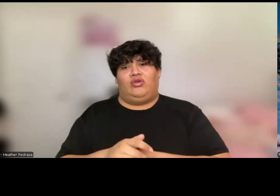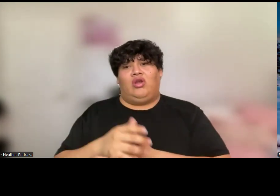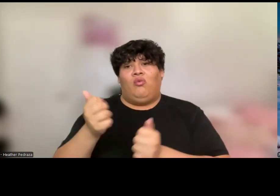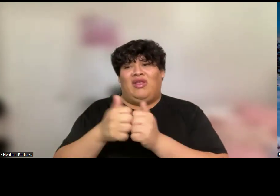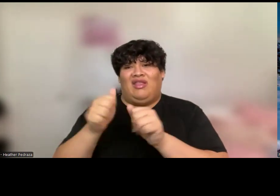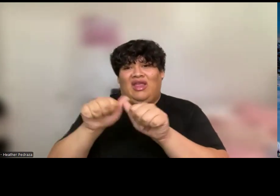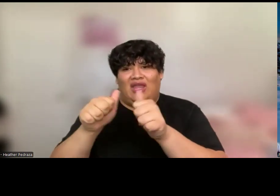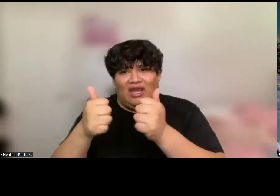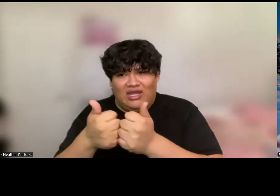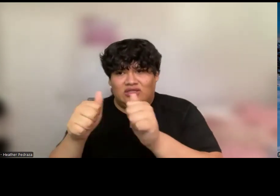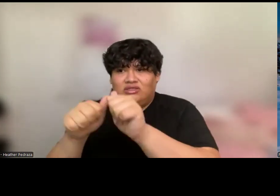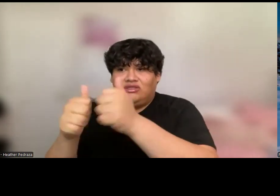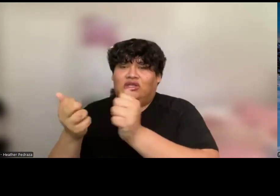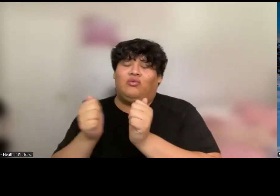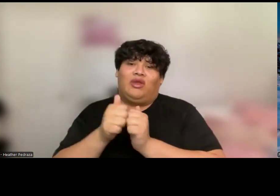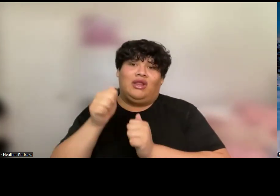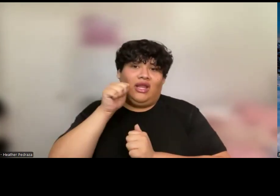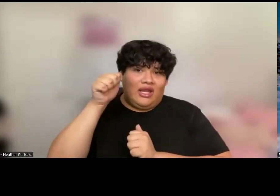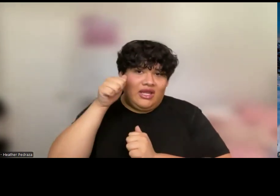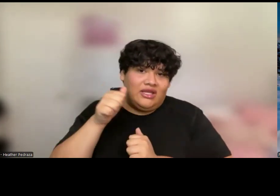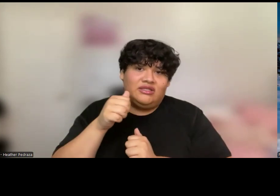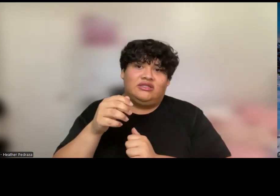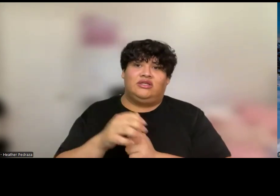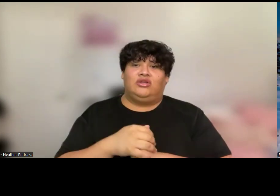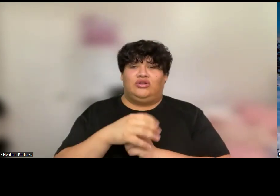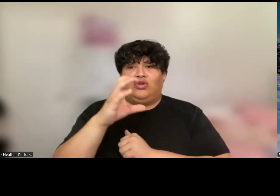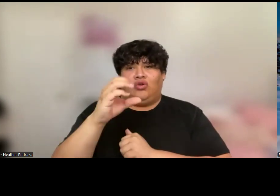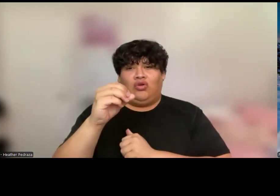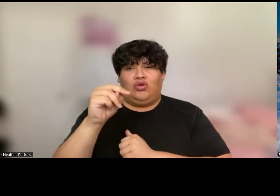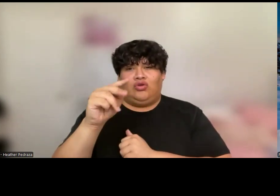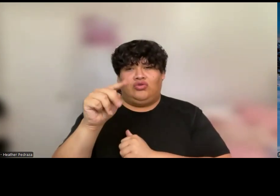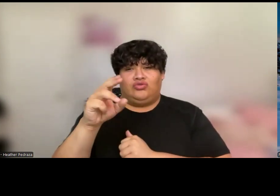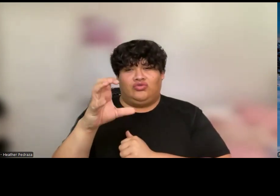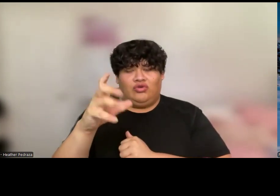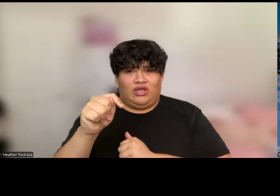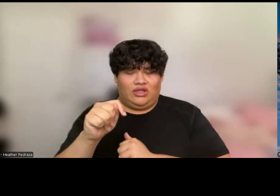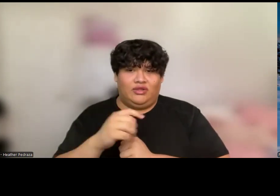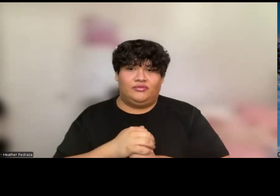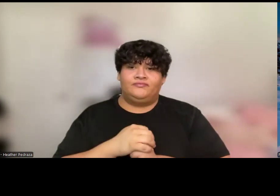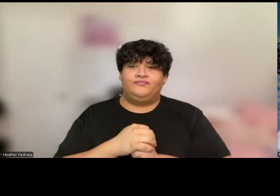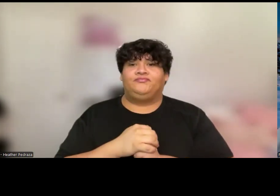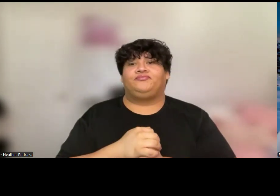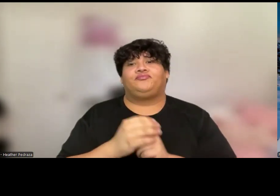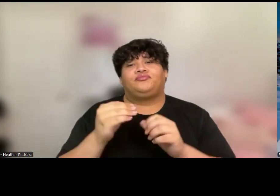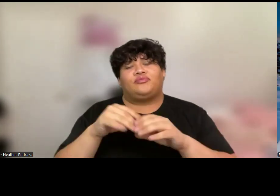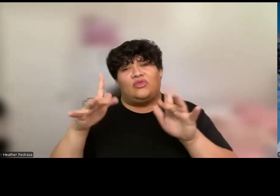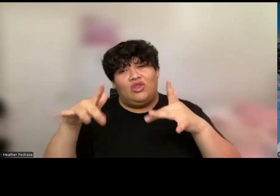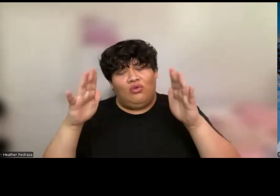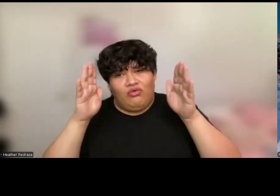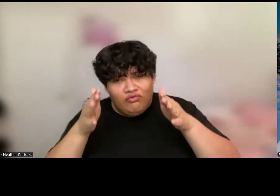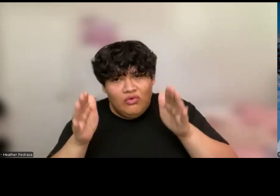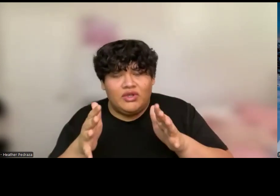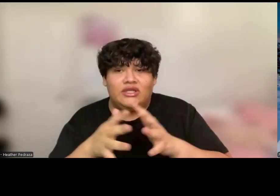on aging. And this ecosystem is actually very deliberate, and that this local focus is